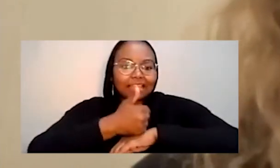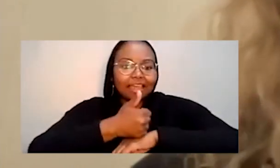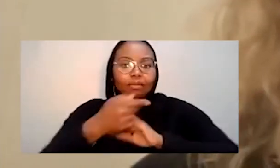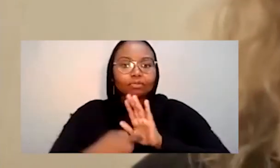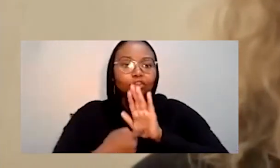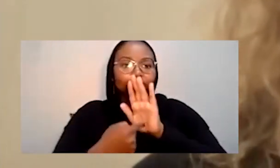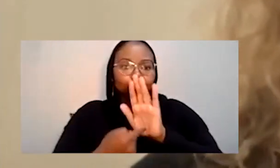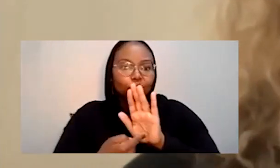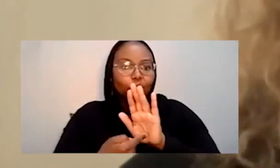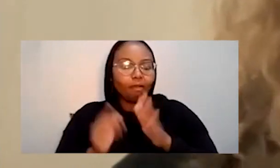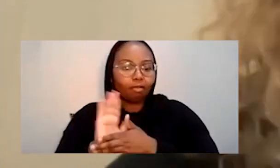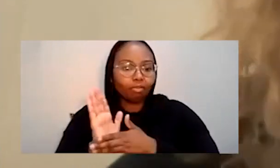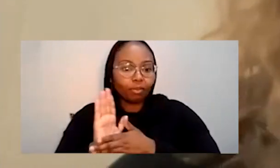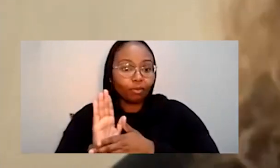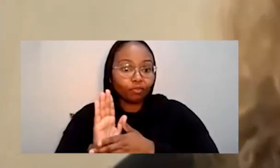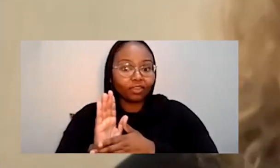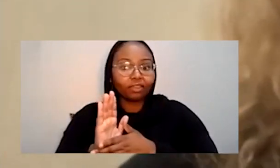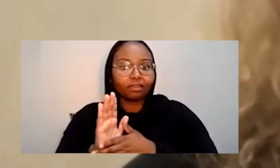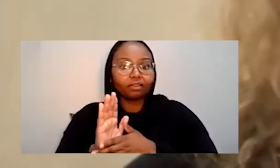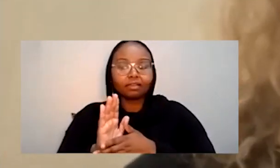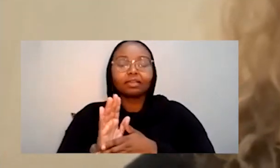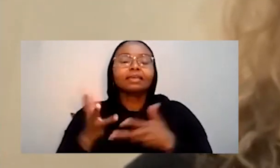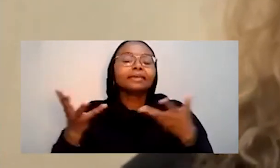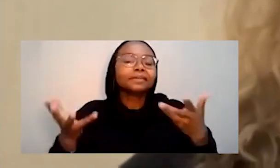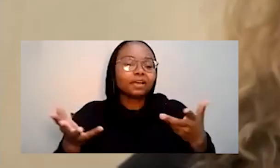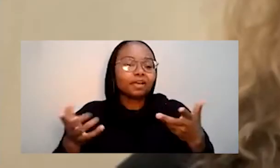group of Jewish men and women.